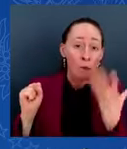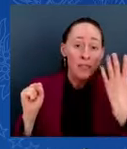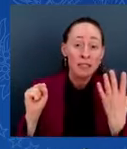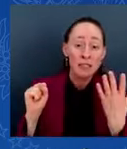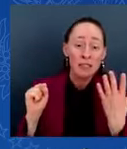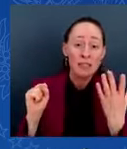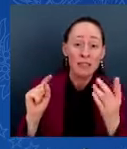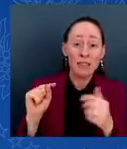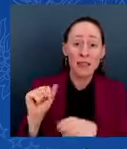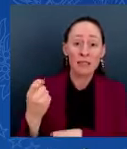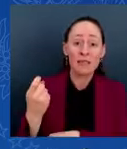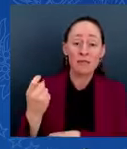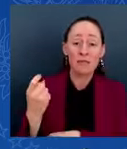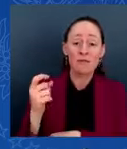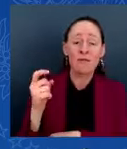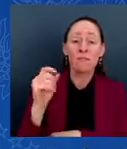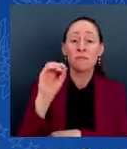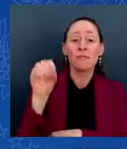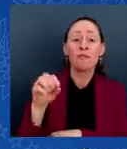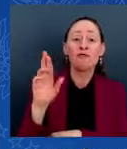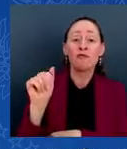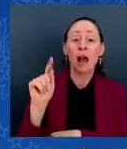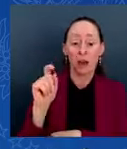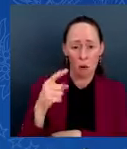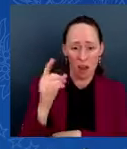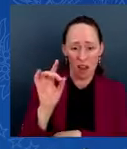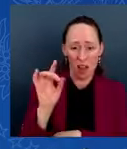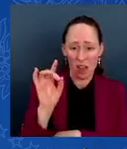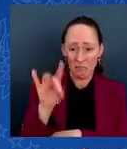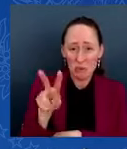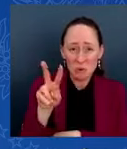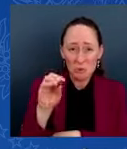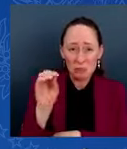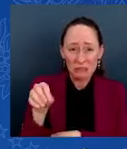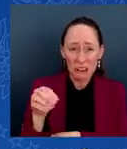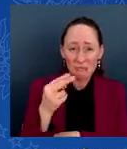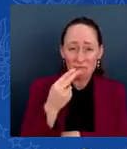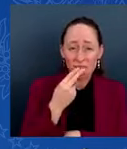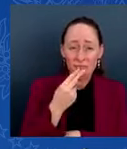Introduced a bill to say that you got to pay a minimum of 25%. You know what that would raise?